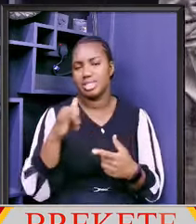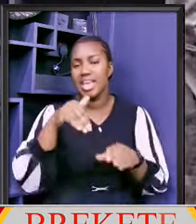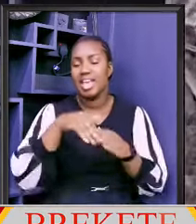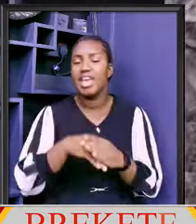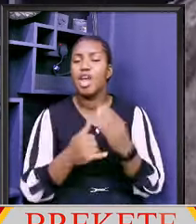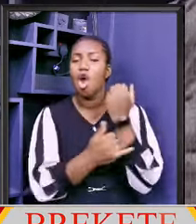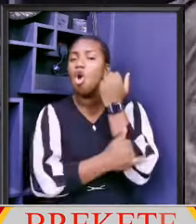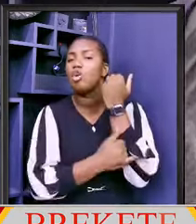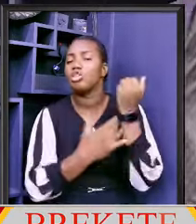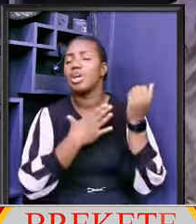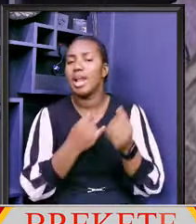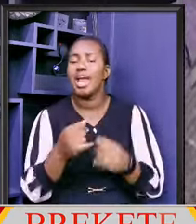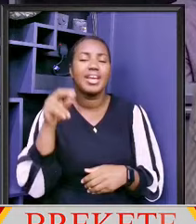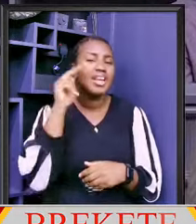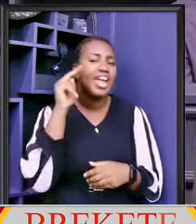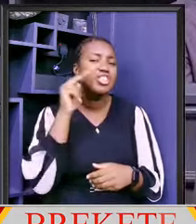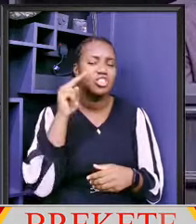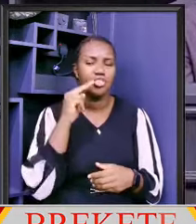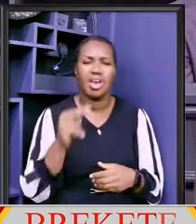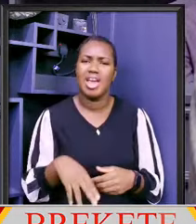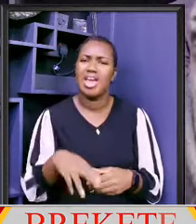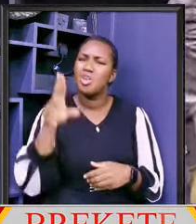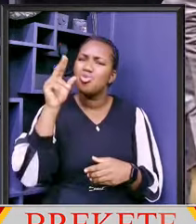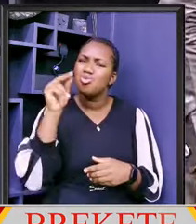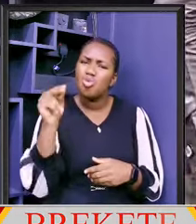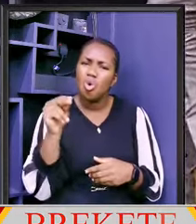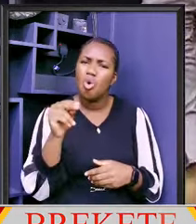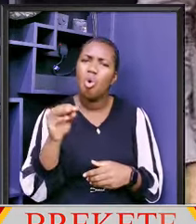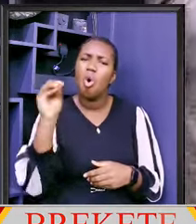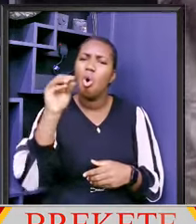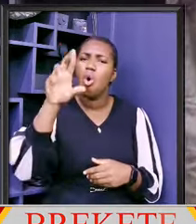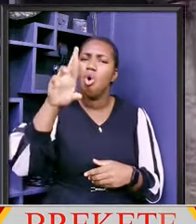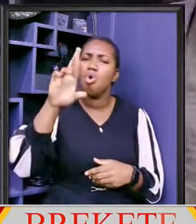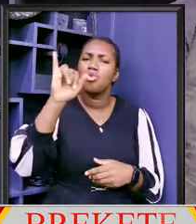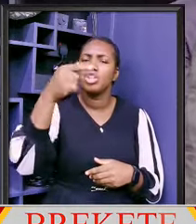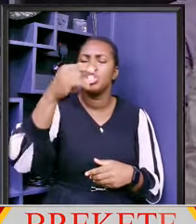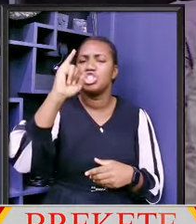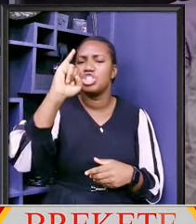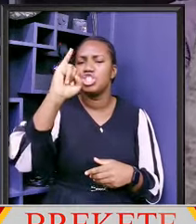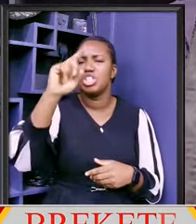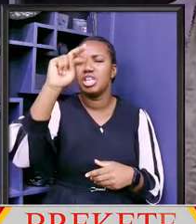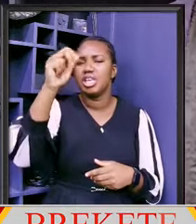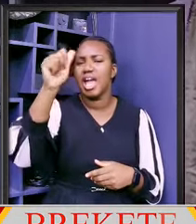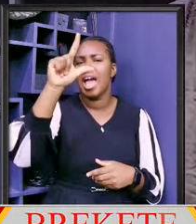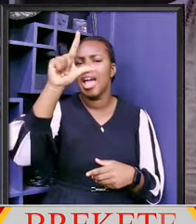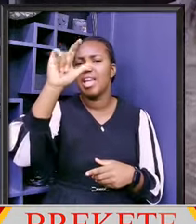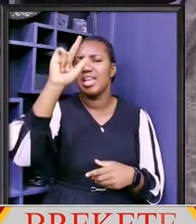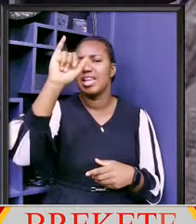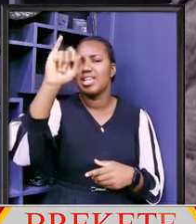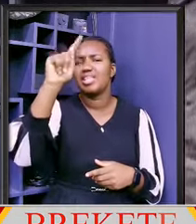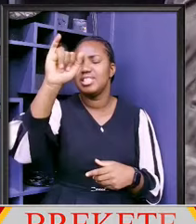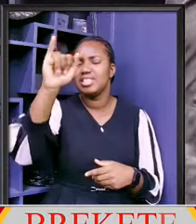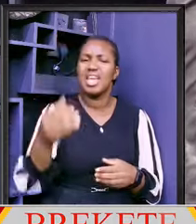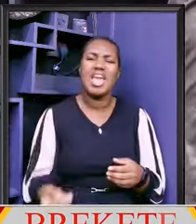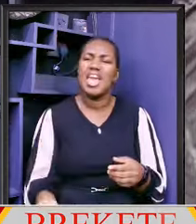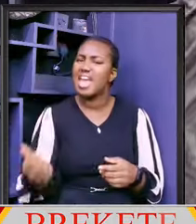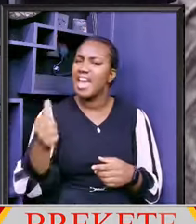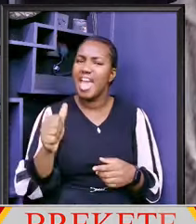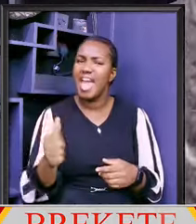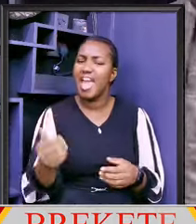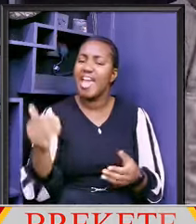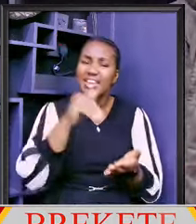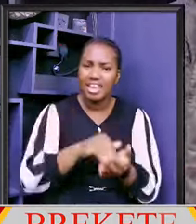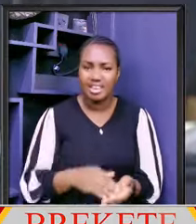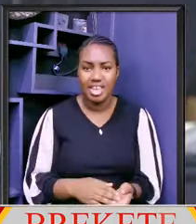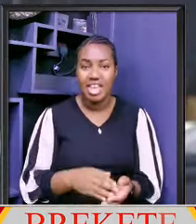Nigeria, there's no originality anymore. If you buy something where the original, you go the tango say